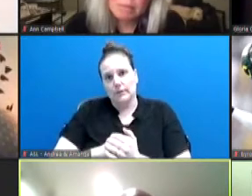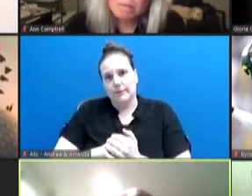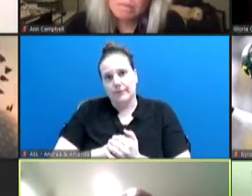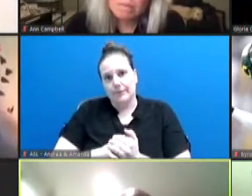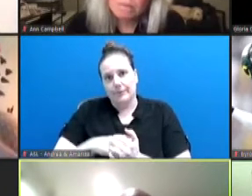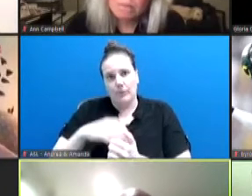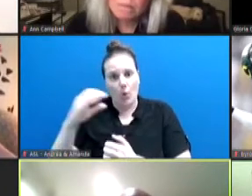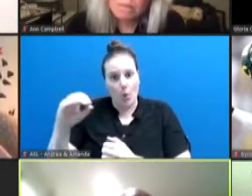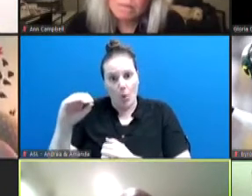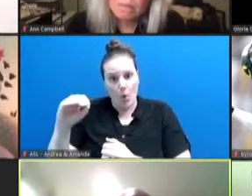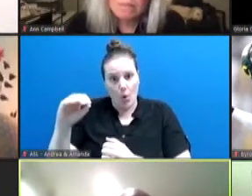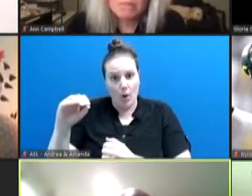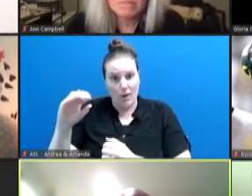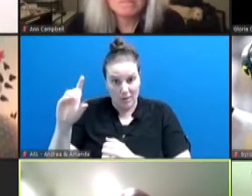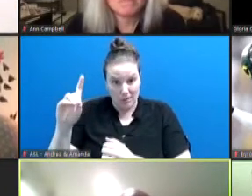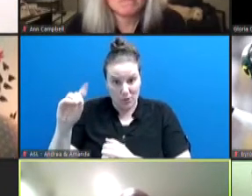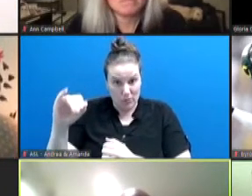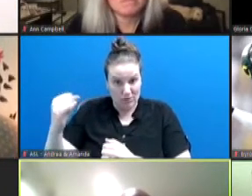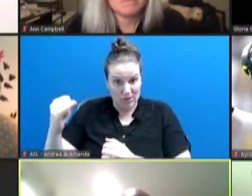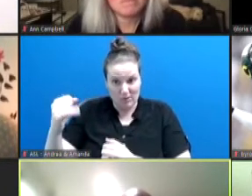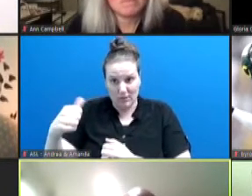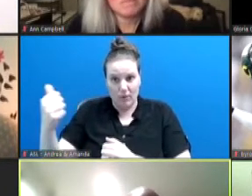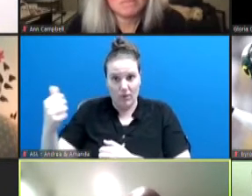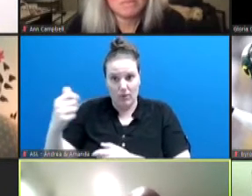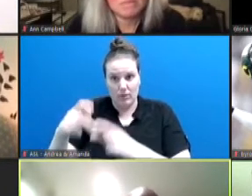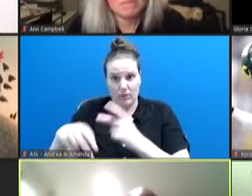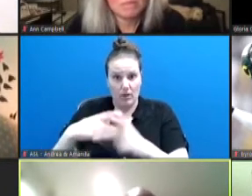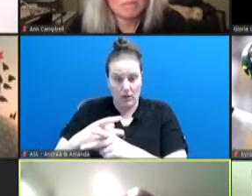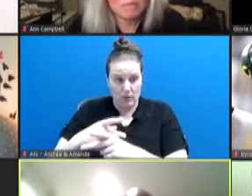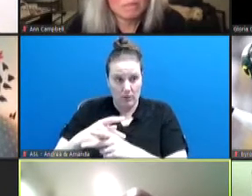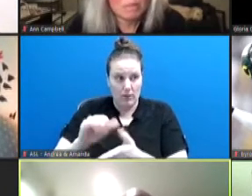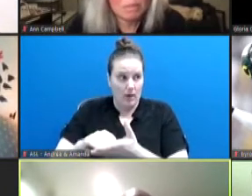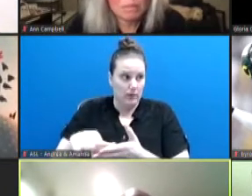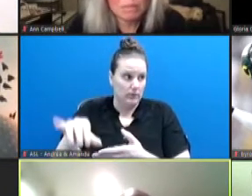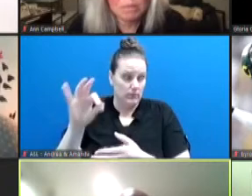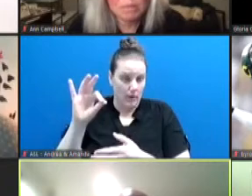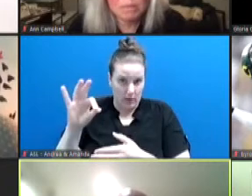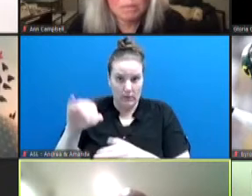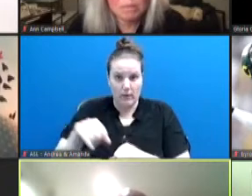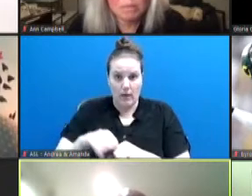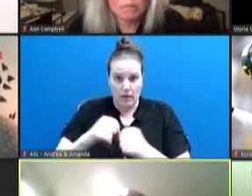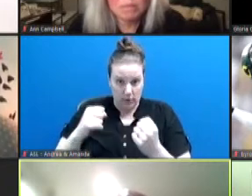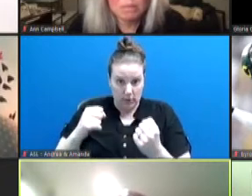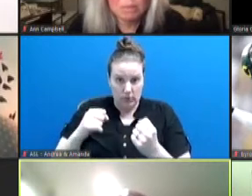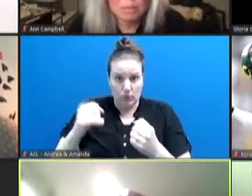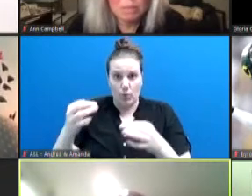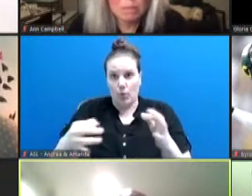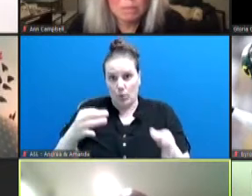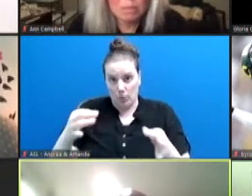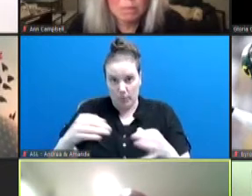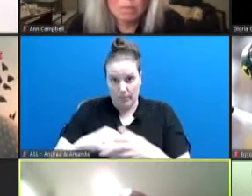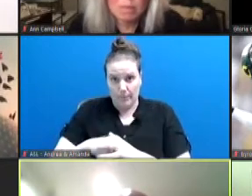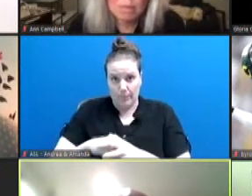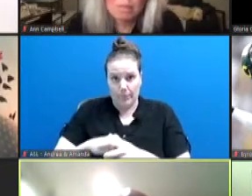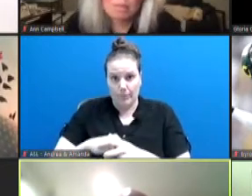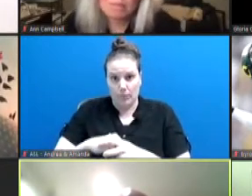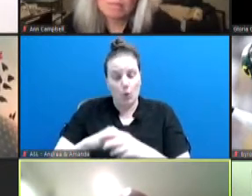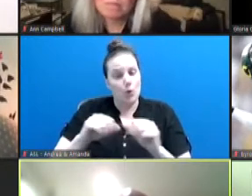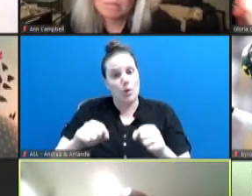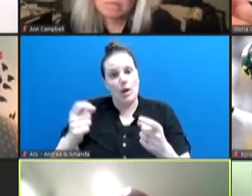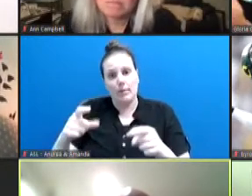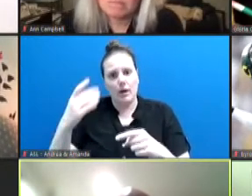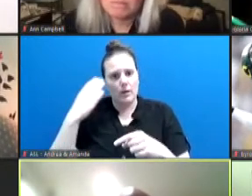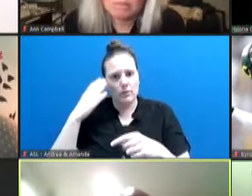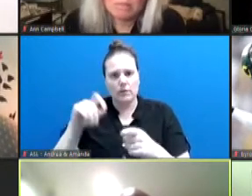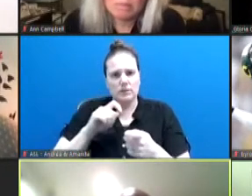Oregon DOJ or some other type entity that does find some violation or court. But I mean, it could happen. I don't know the